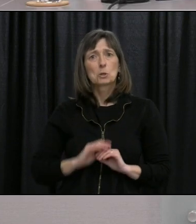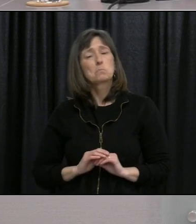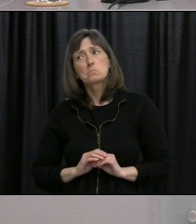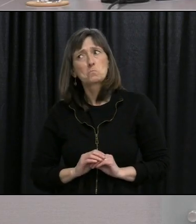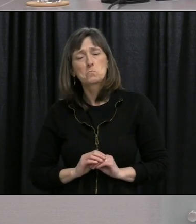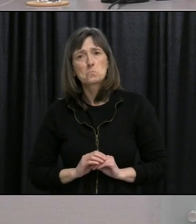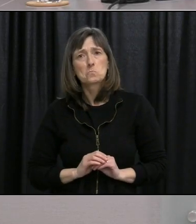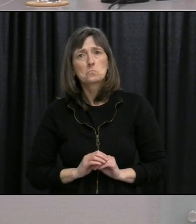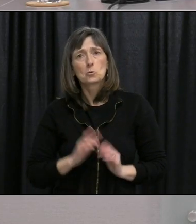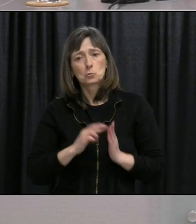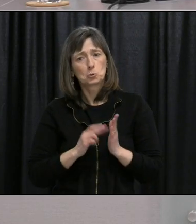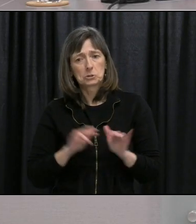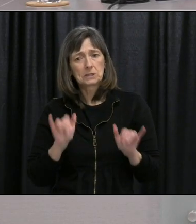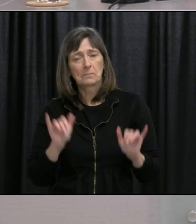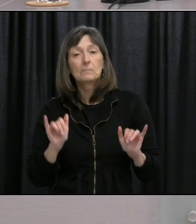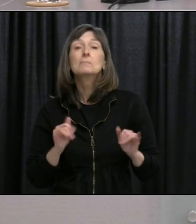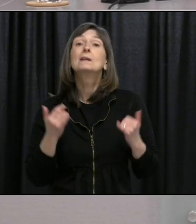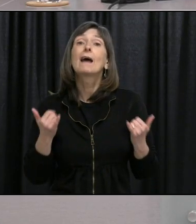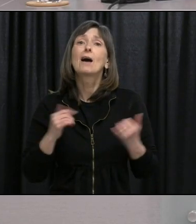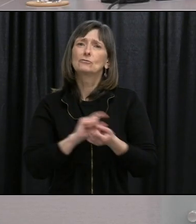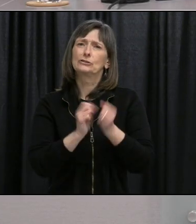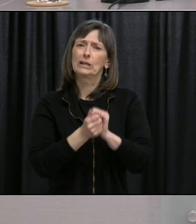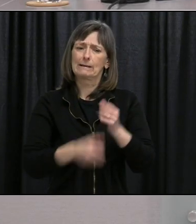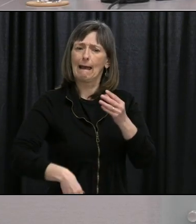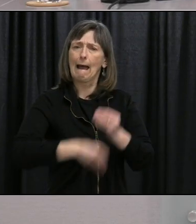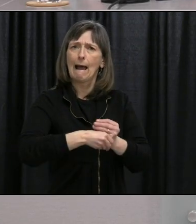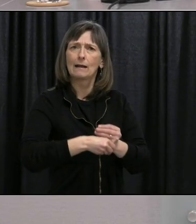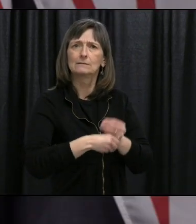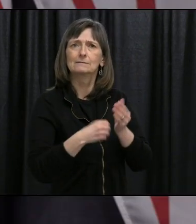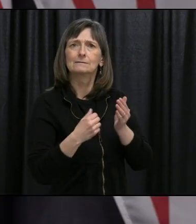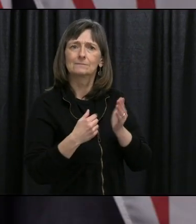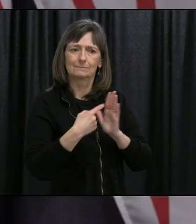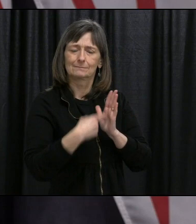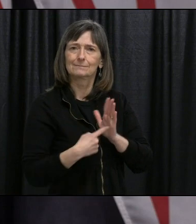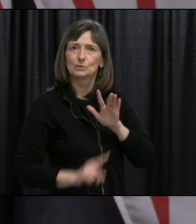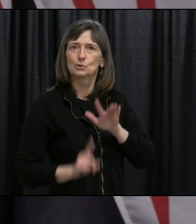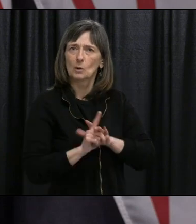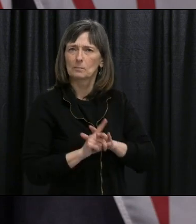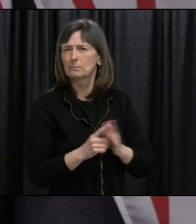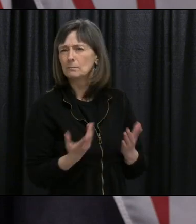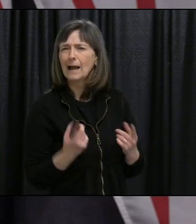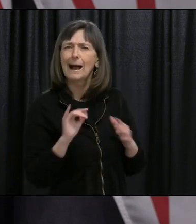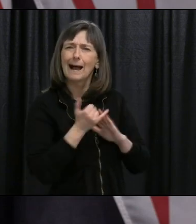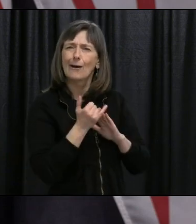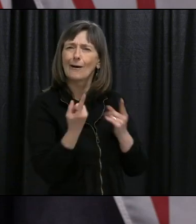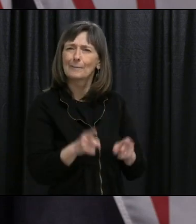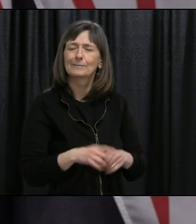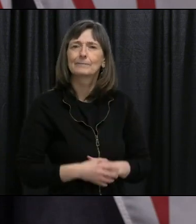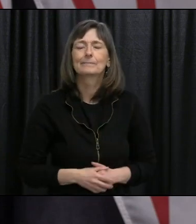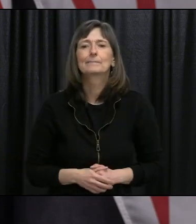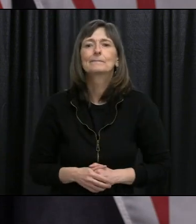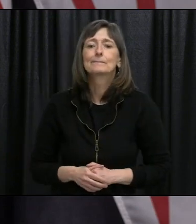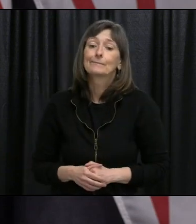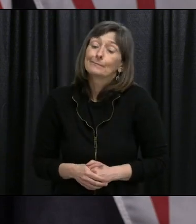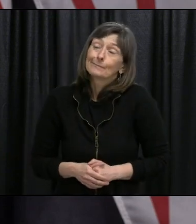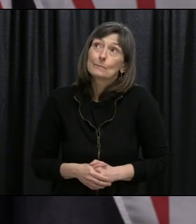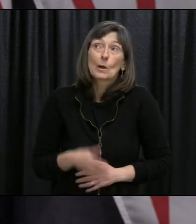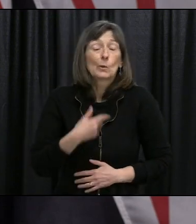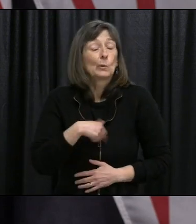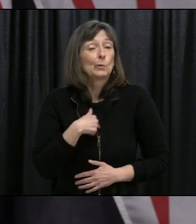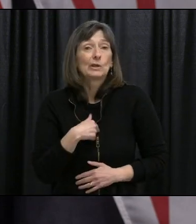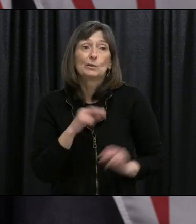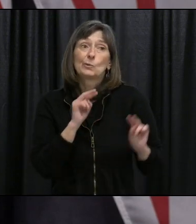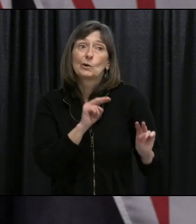the criteria like these dots and stomach issues like diarrhea? So, as I say, we're constantly